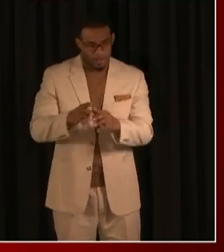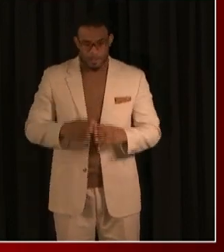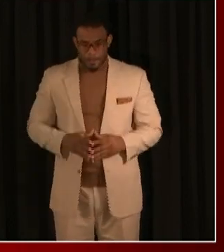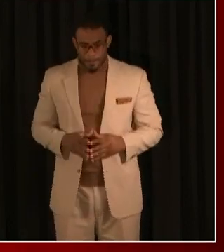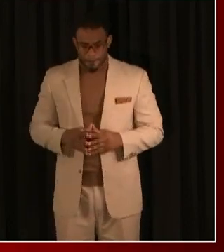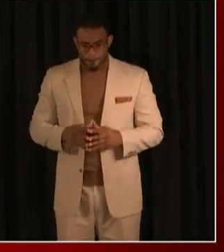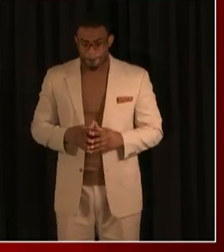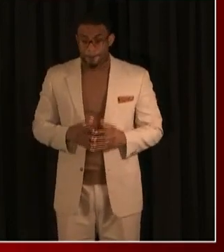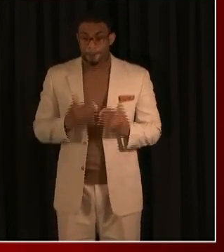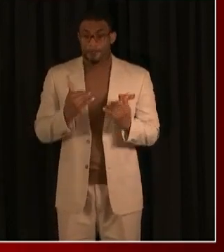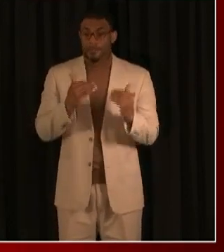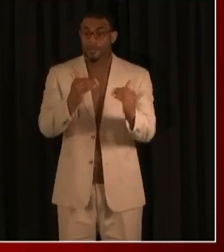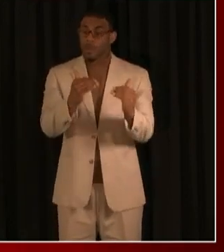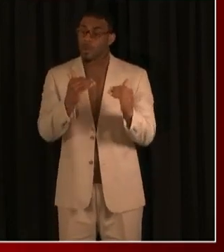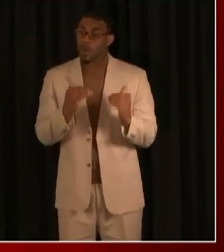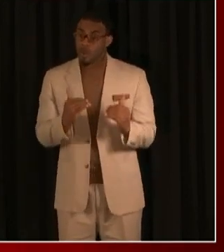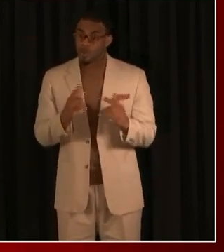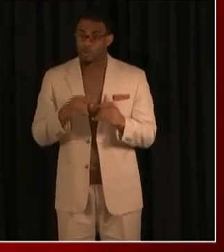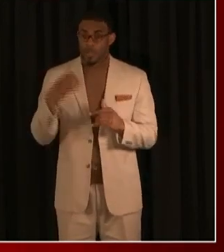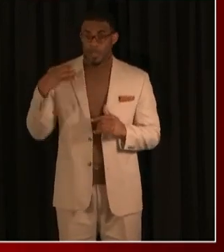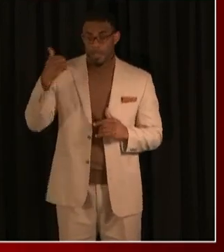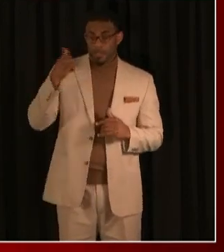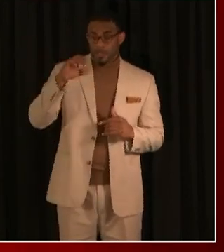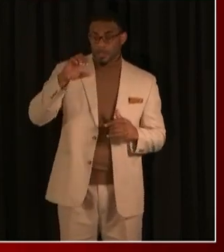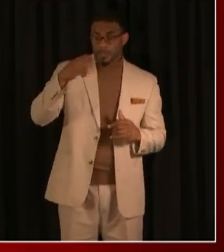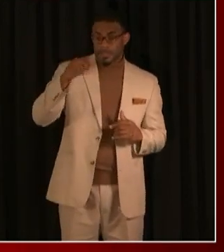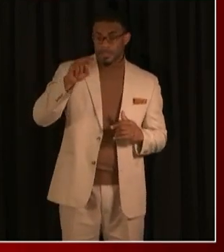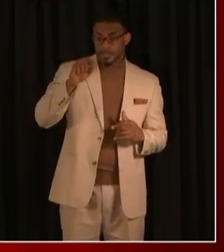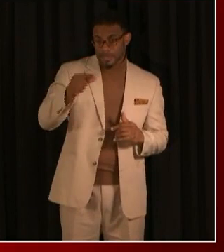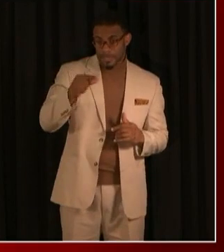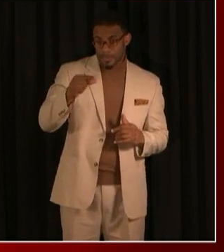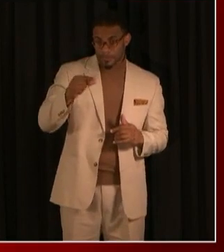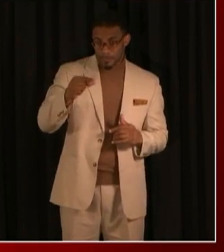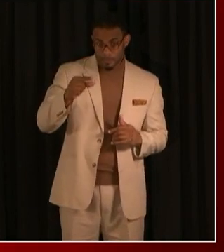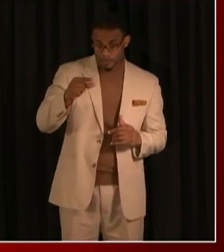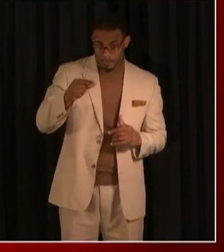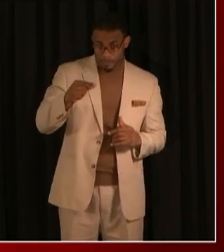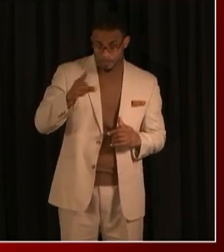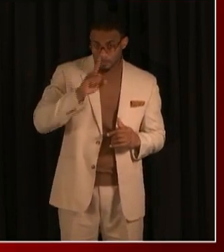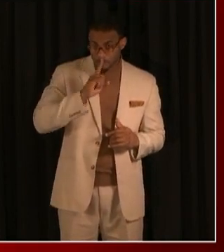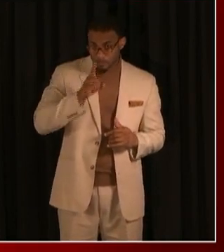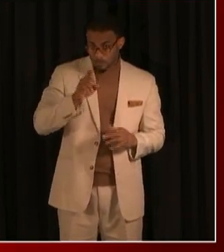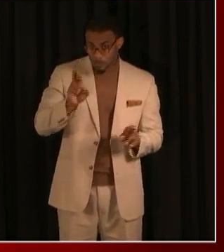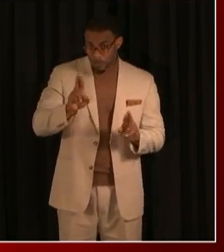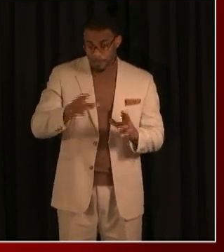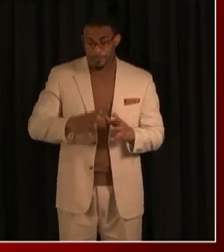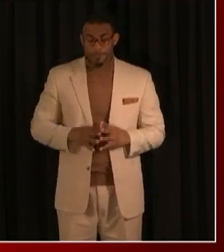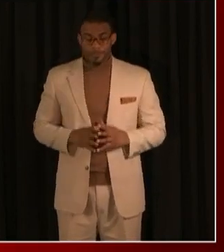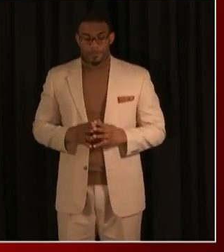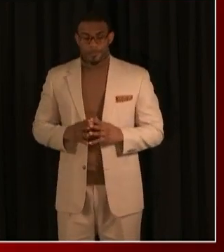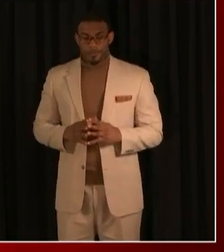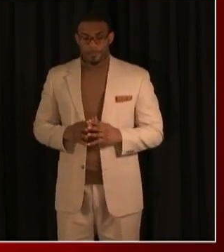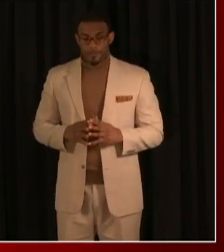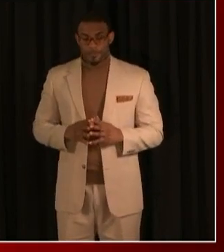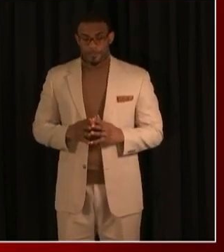well. We're going to go to Commissioner Chang next. Commissioner, your line is unmuted.